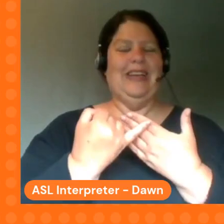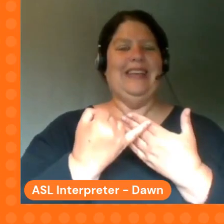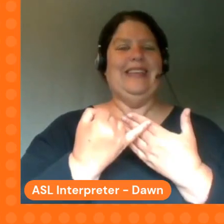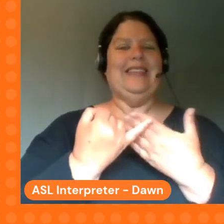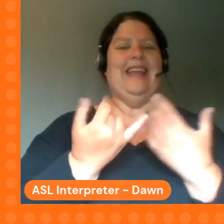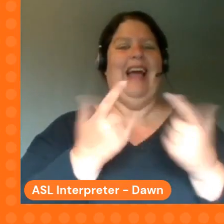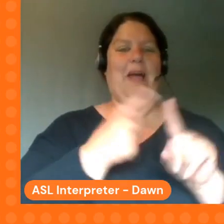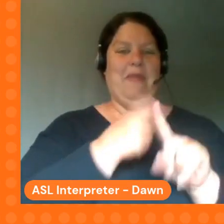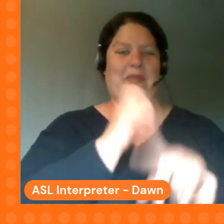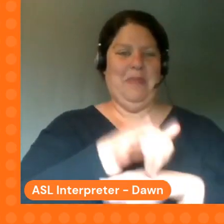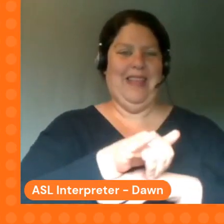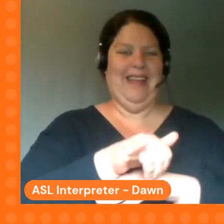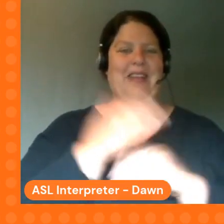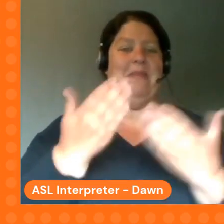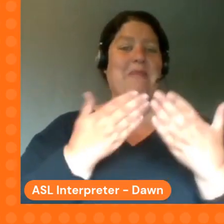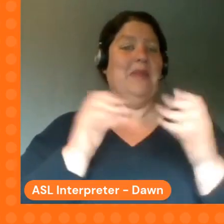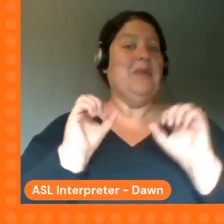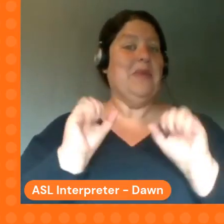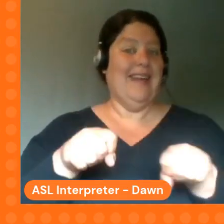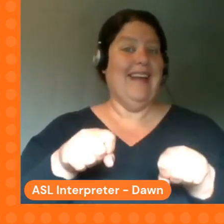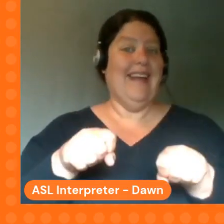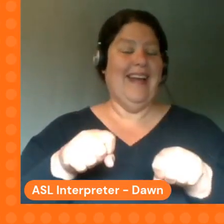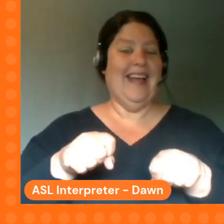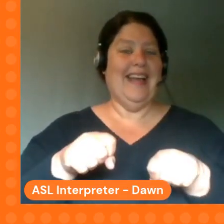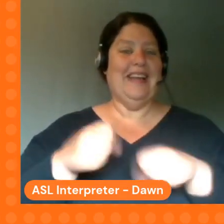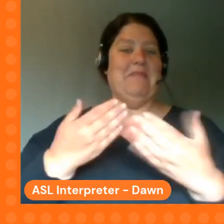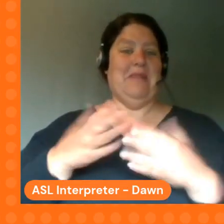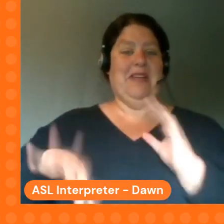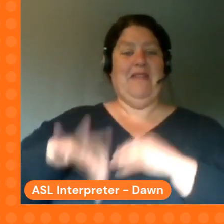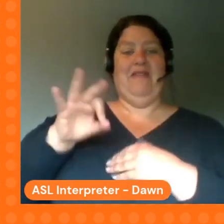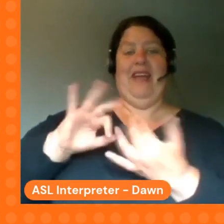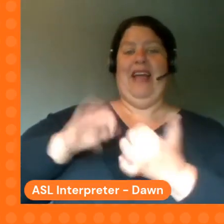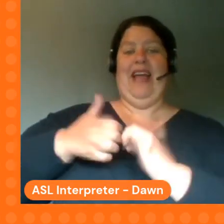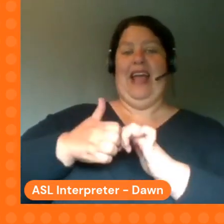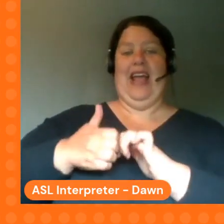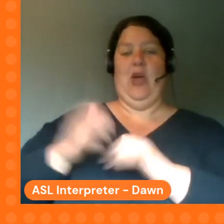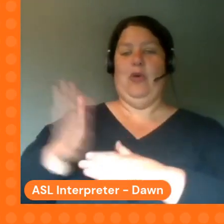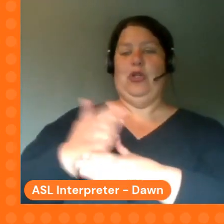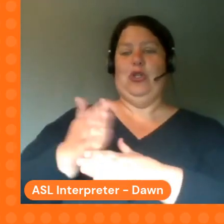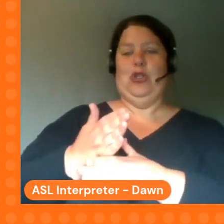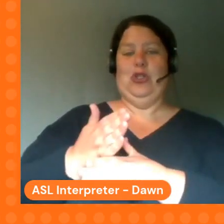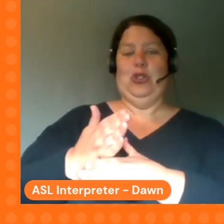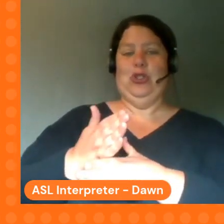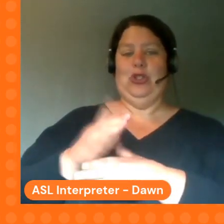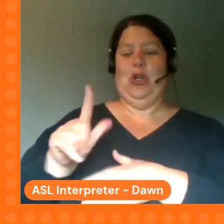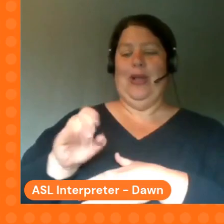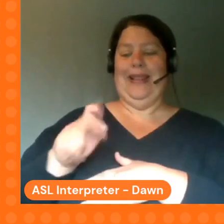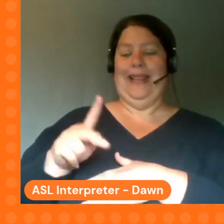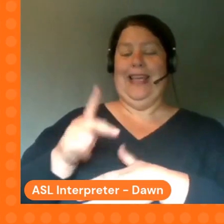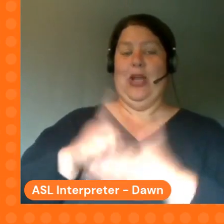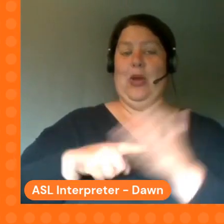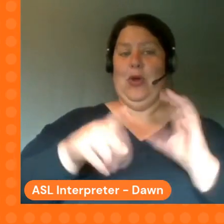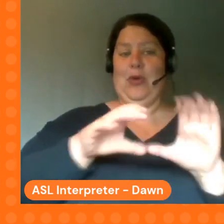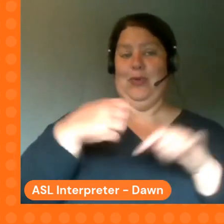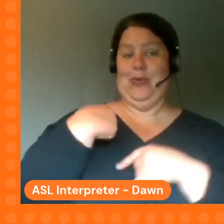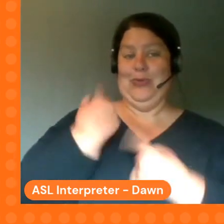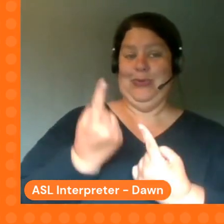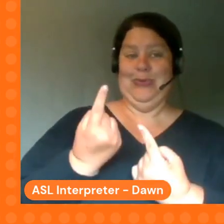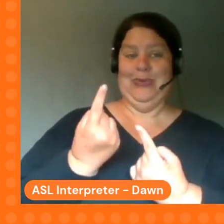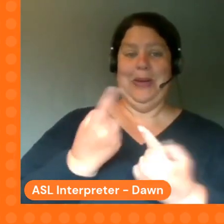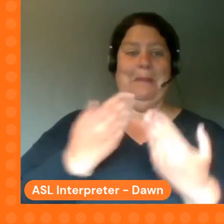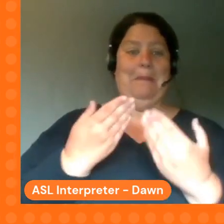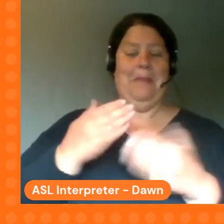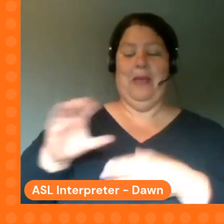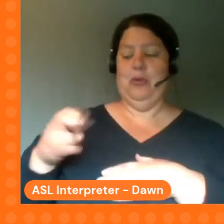so maybe we can find a way to share some links to the things that you've been doing, either in the chat that can be